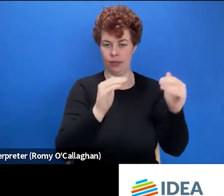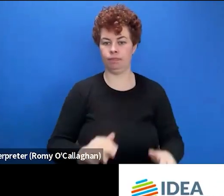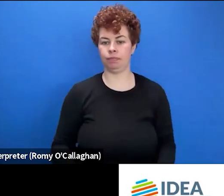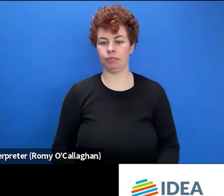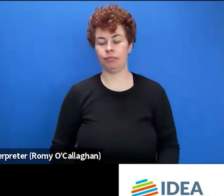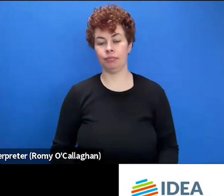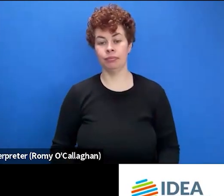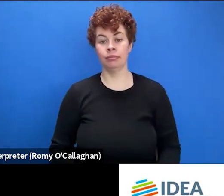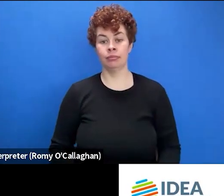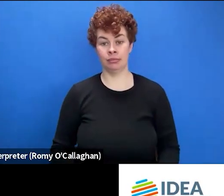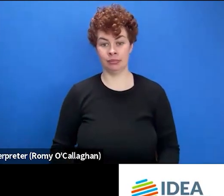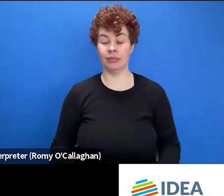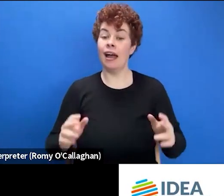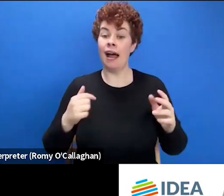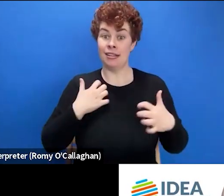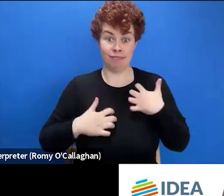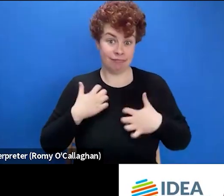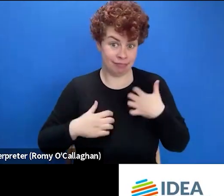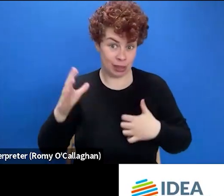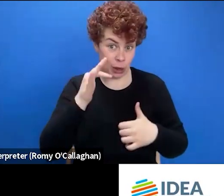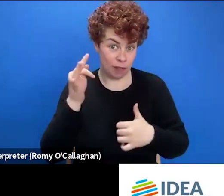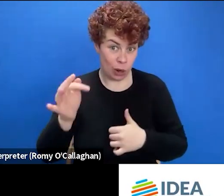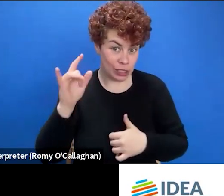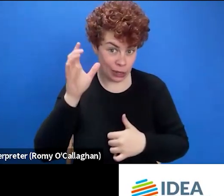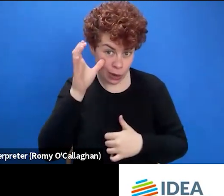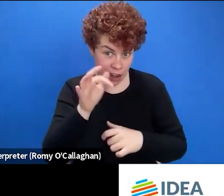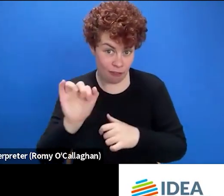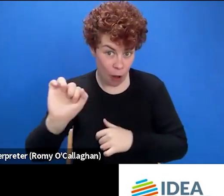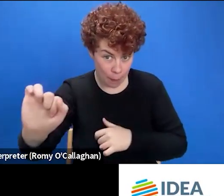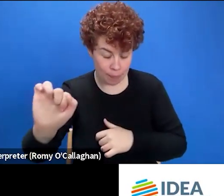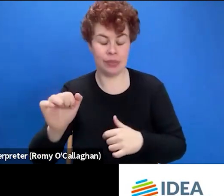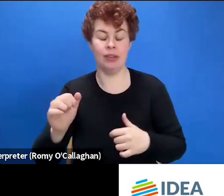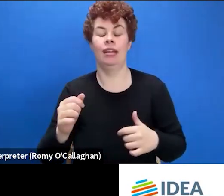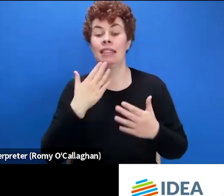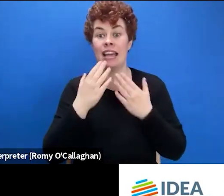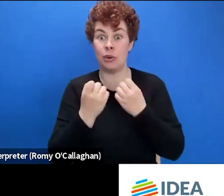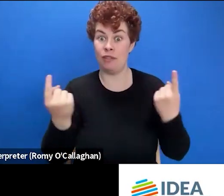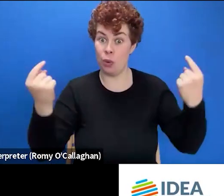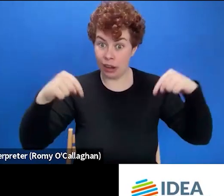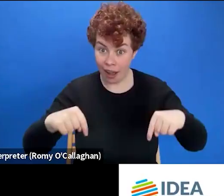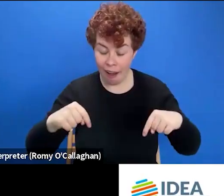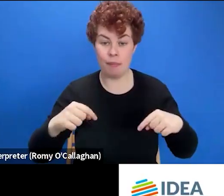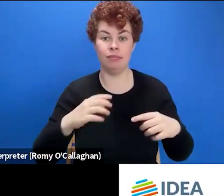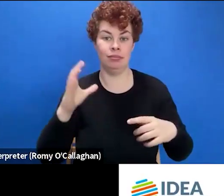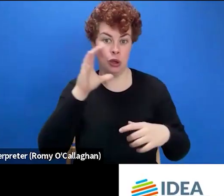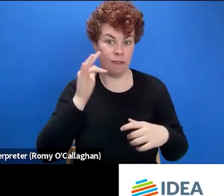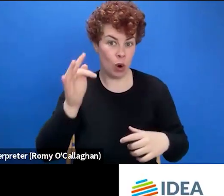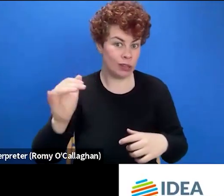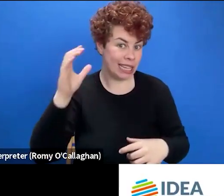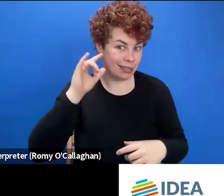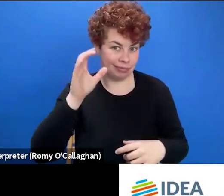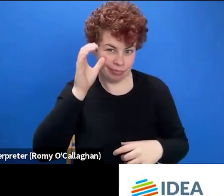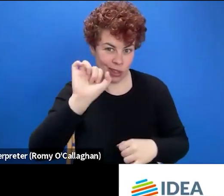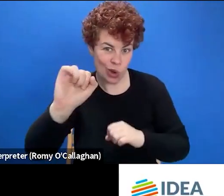So can't wait to hear from her. Thank you again to everybody for joining. We look forward to hearing your comments and your views. And we